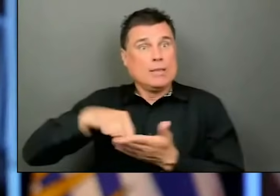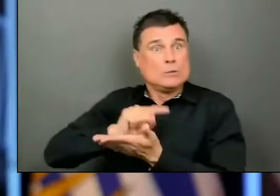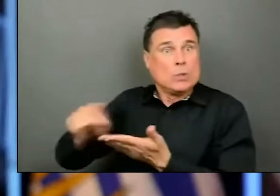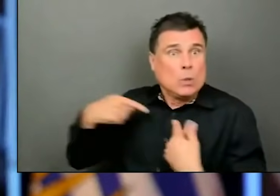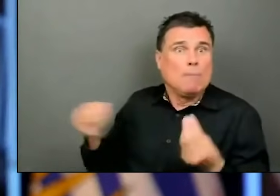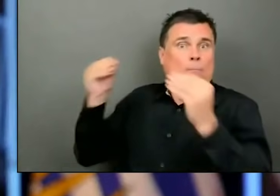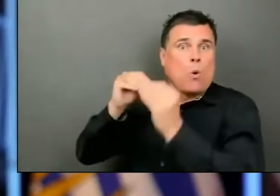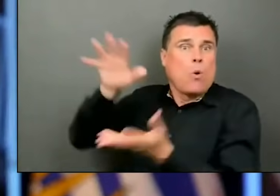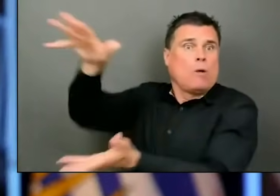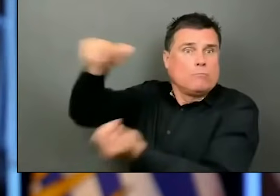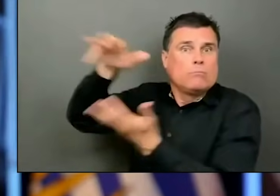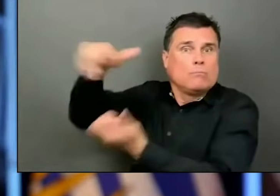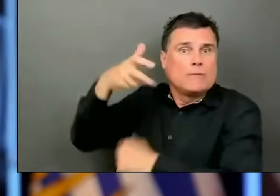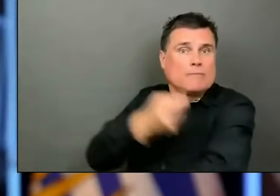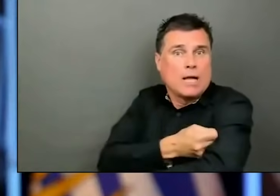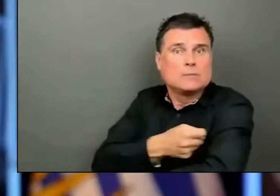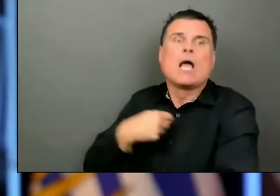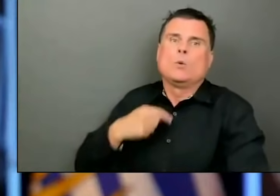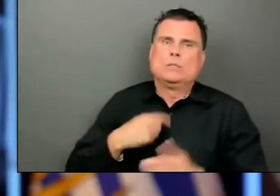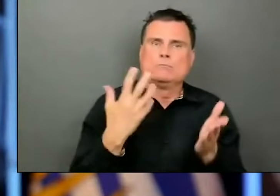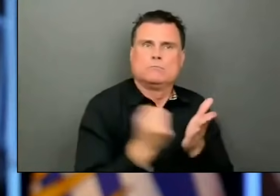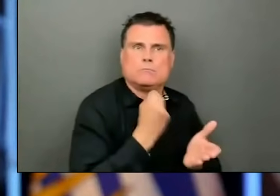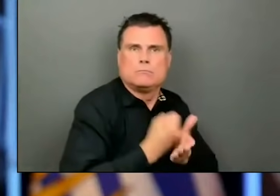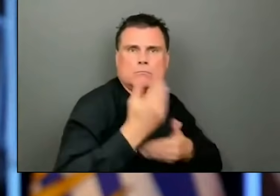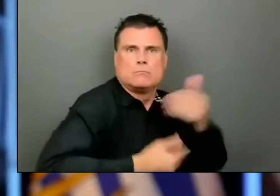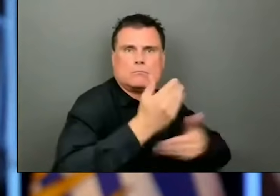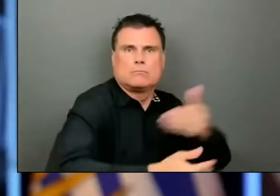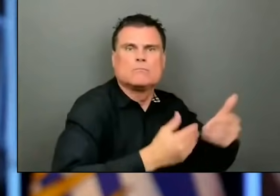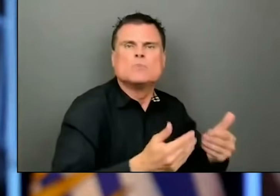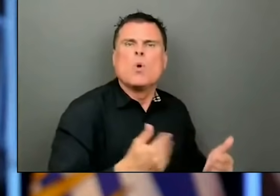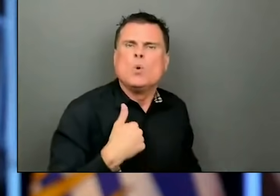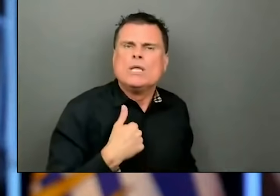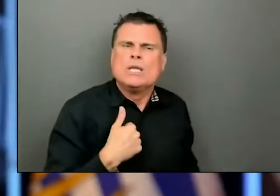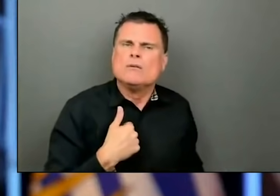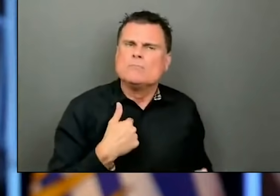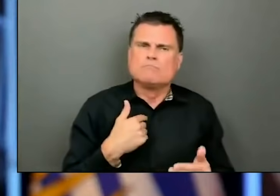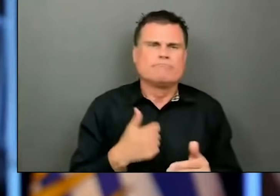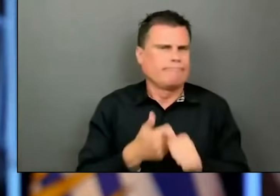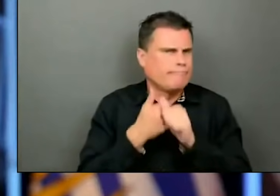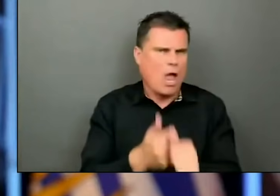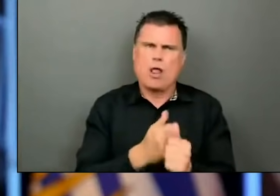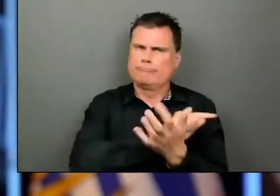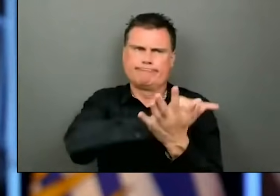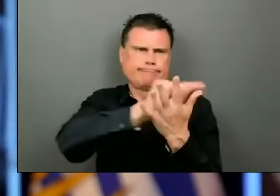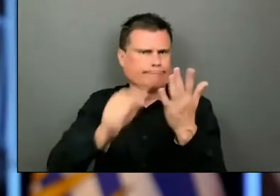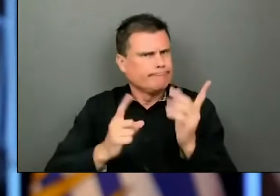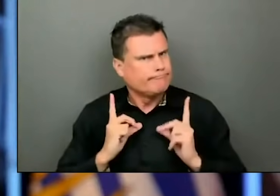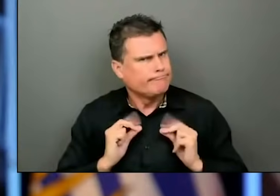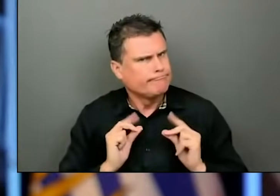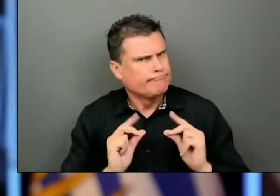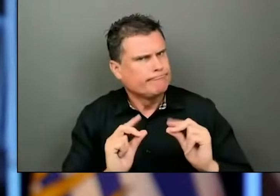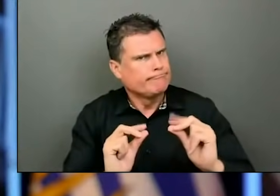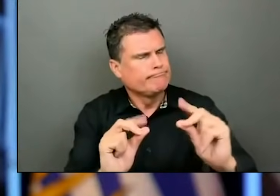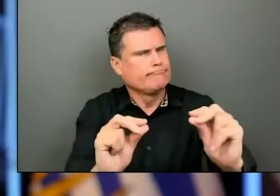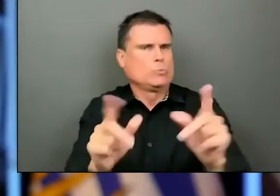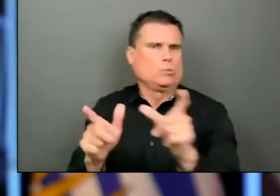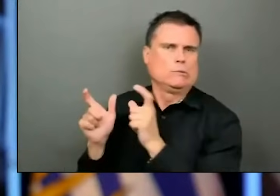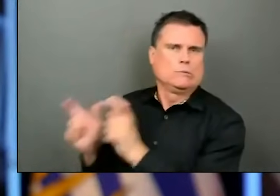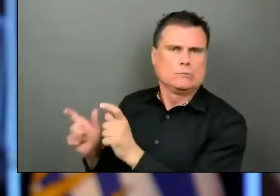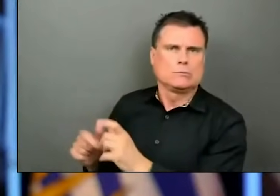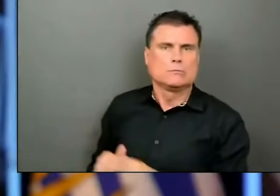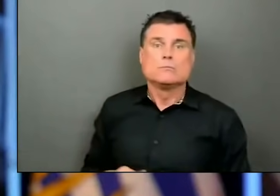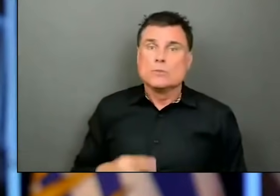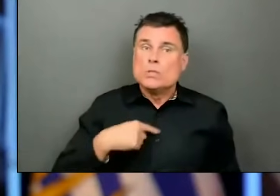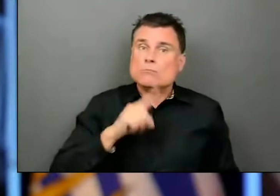those lists. So it is a combination of those things. It's not one or the other, but we do look at the data